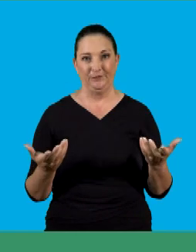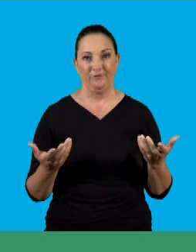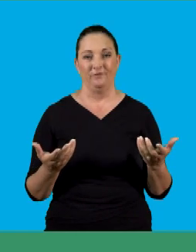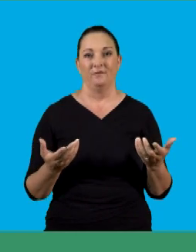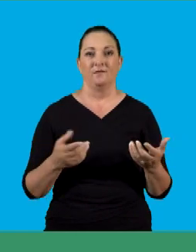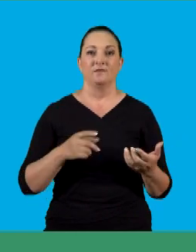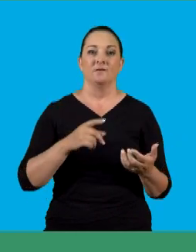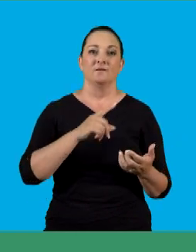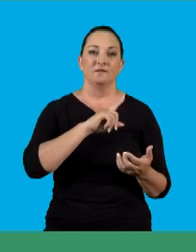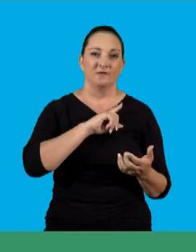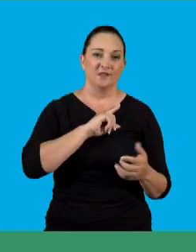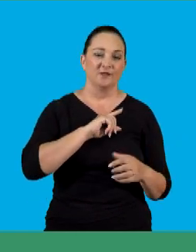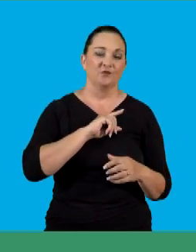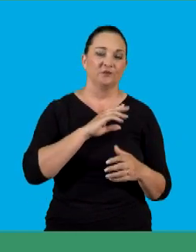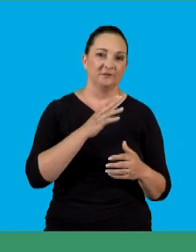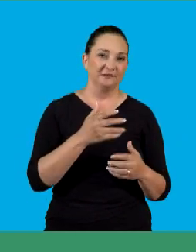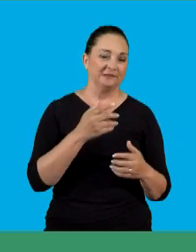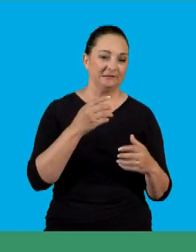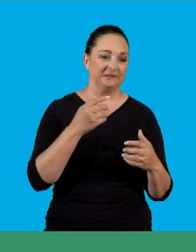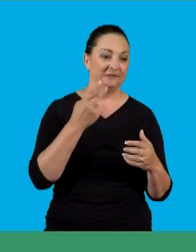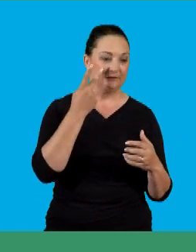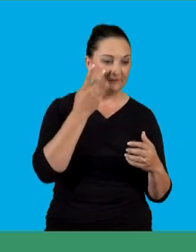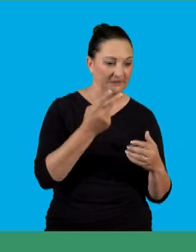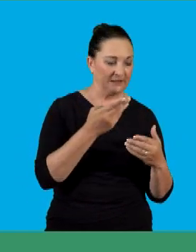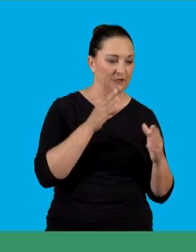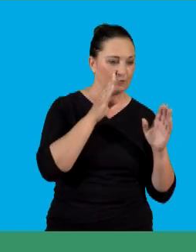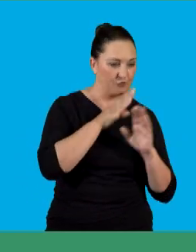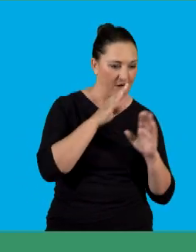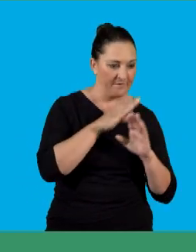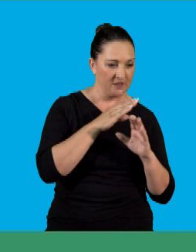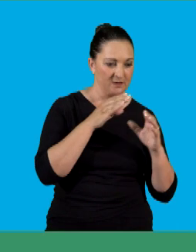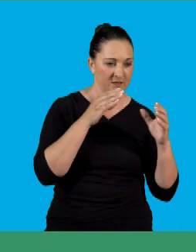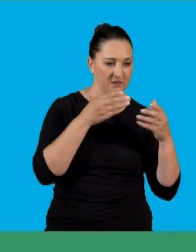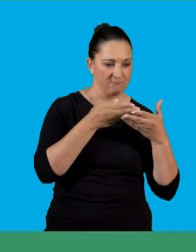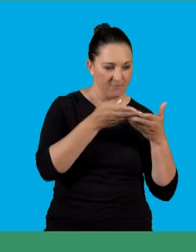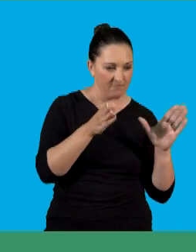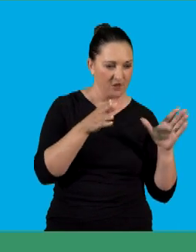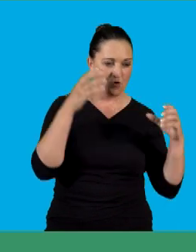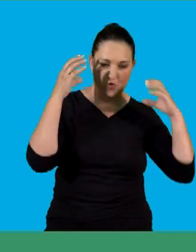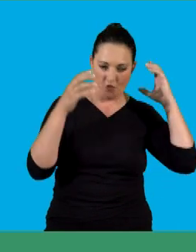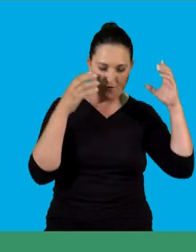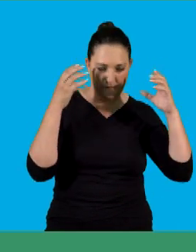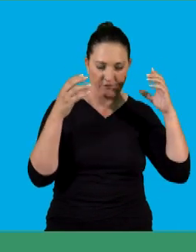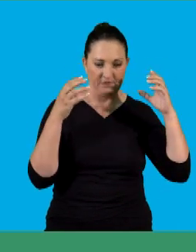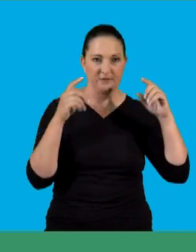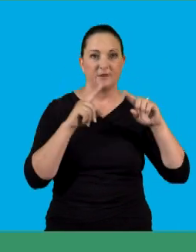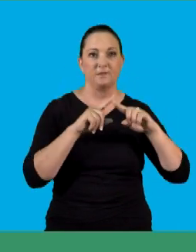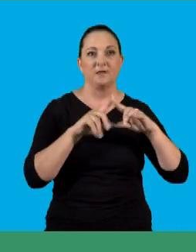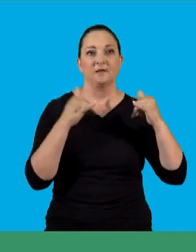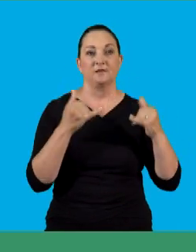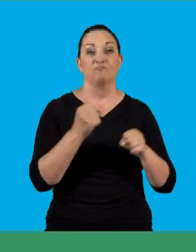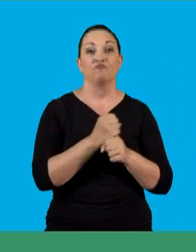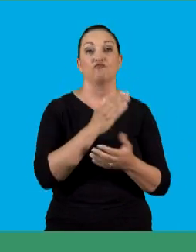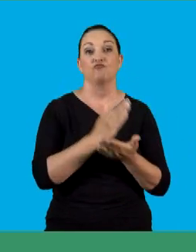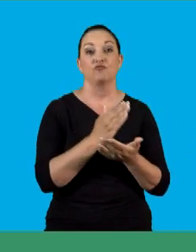sector. So these are the misconceptions of learners, whereby you confuse the private sector and the public sector. Public sector controlled and